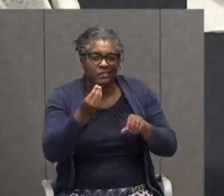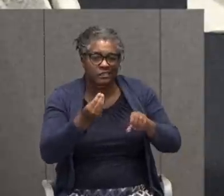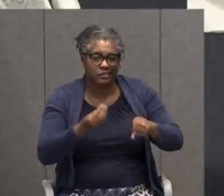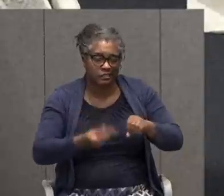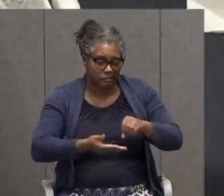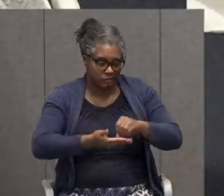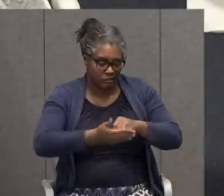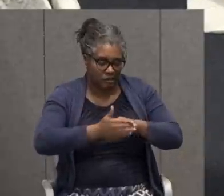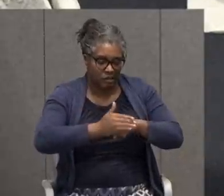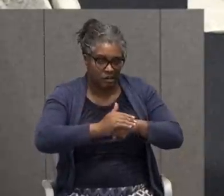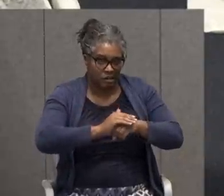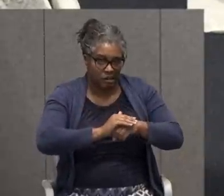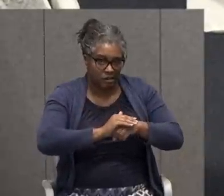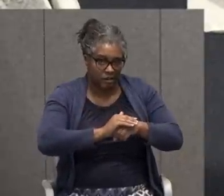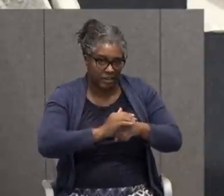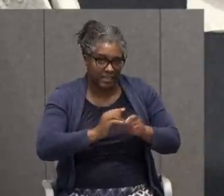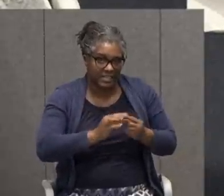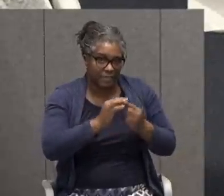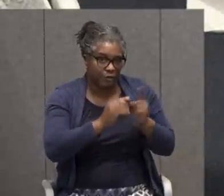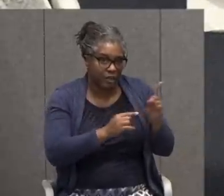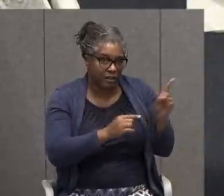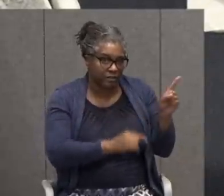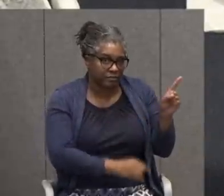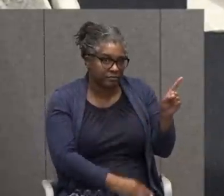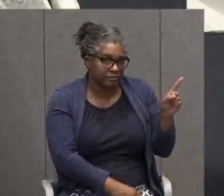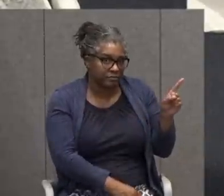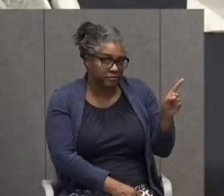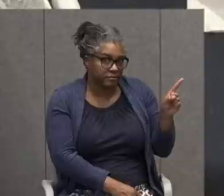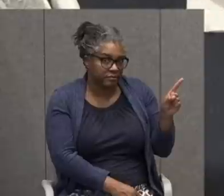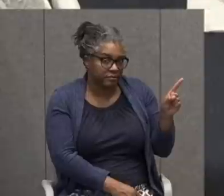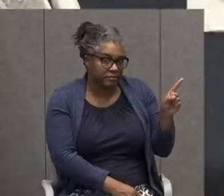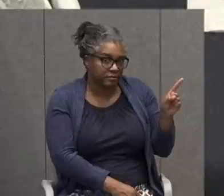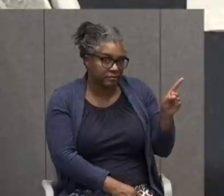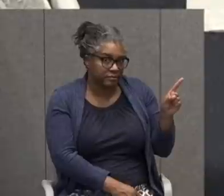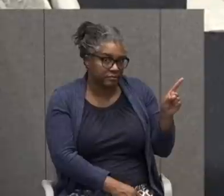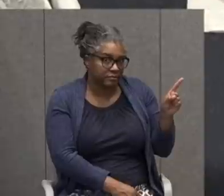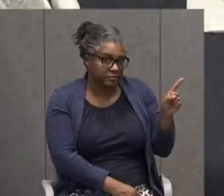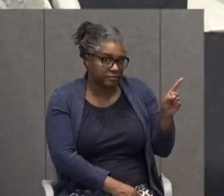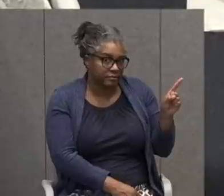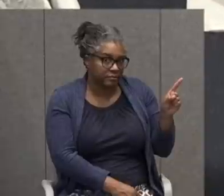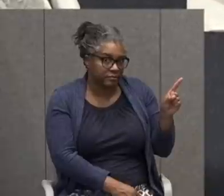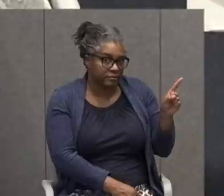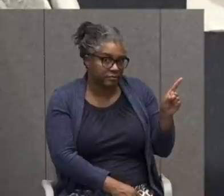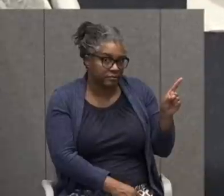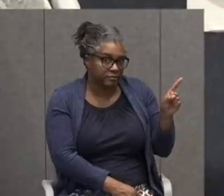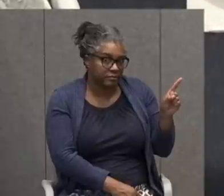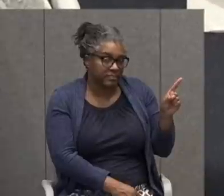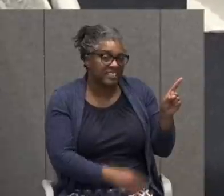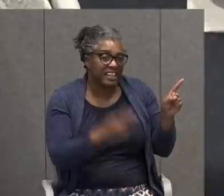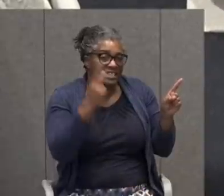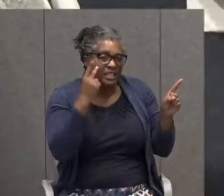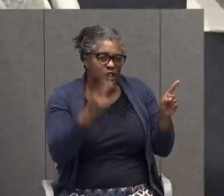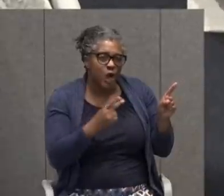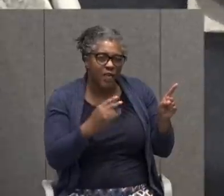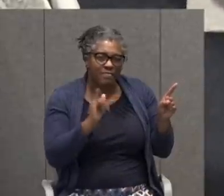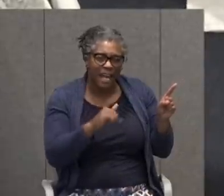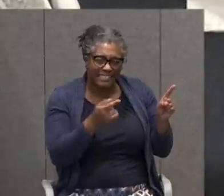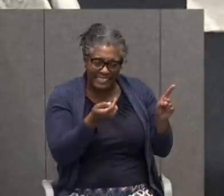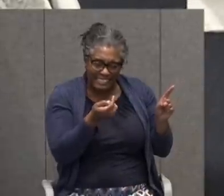small little area right here was sticking out. And I saw that, and there were these little lines. And